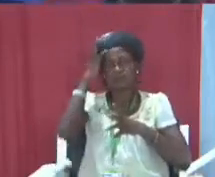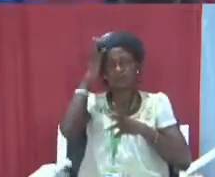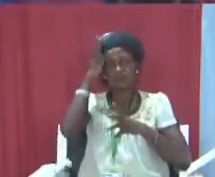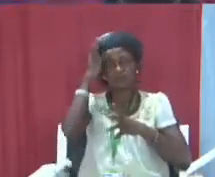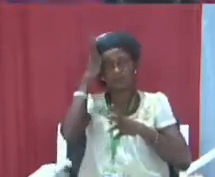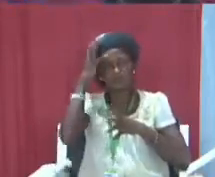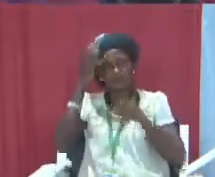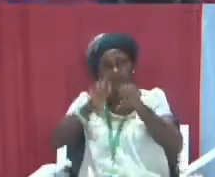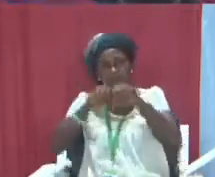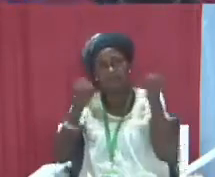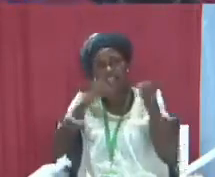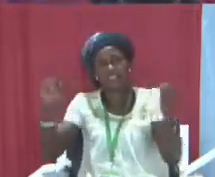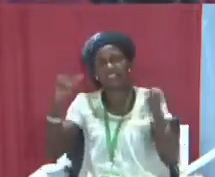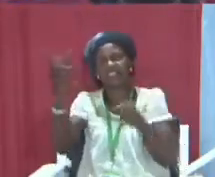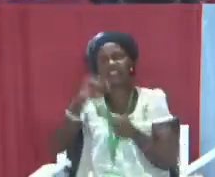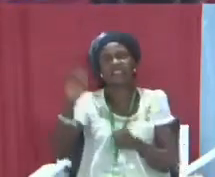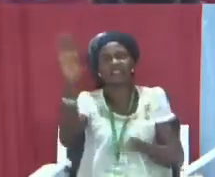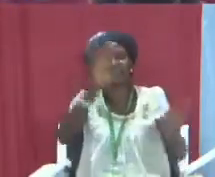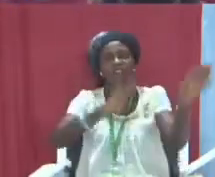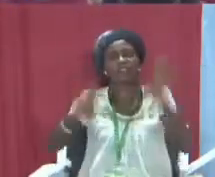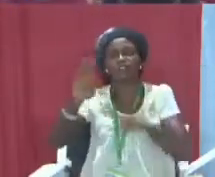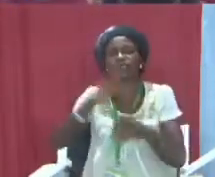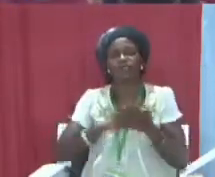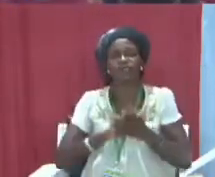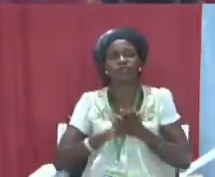Breaking the siege.